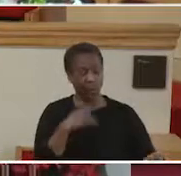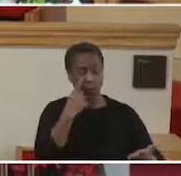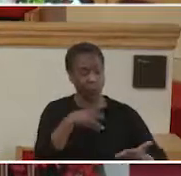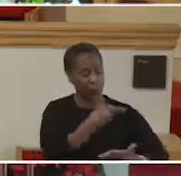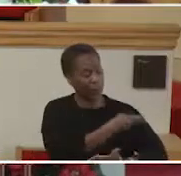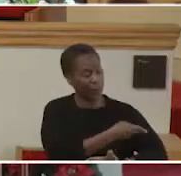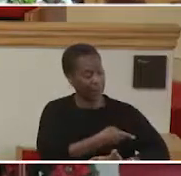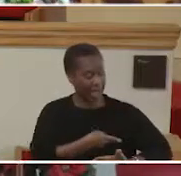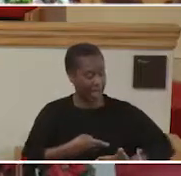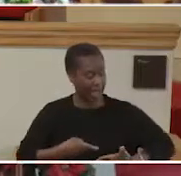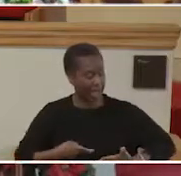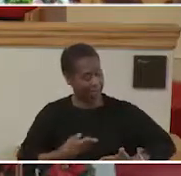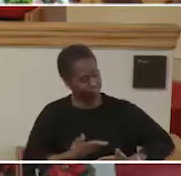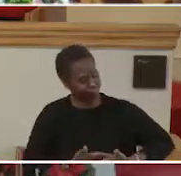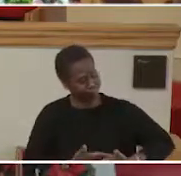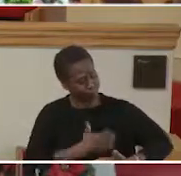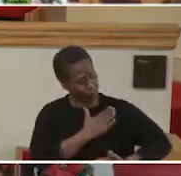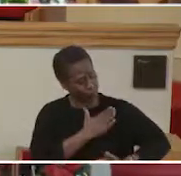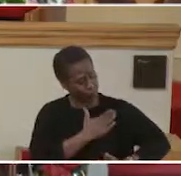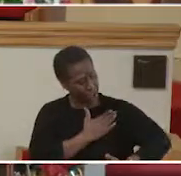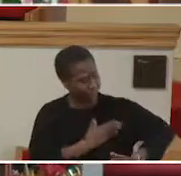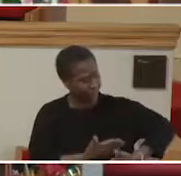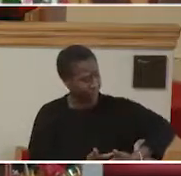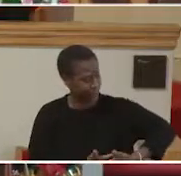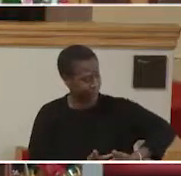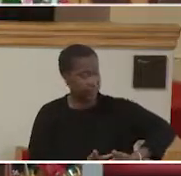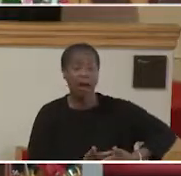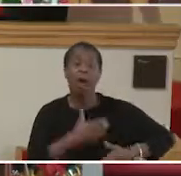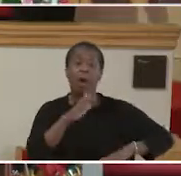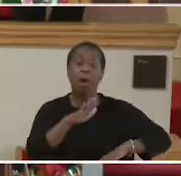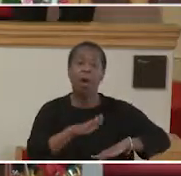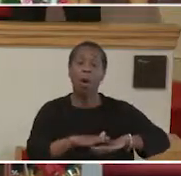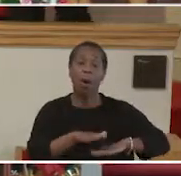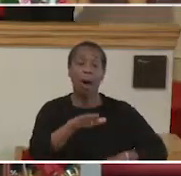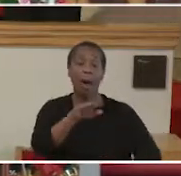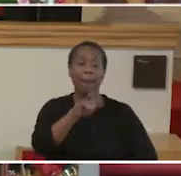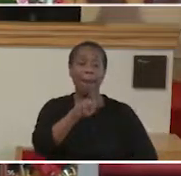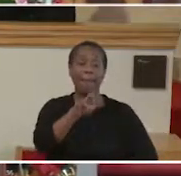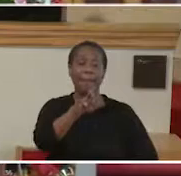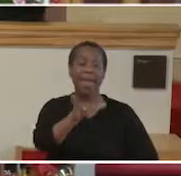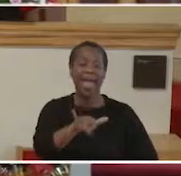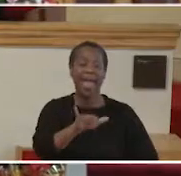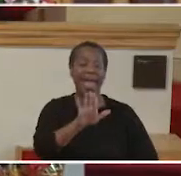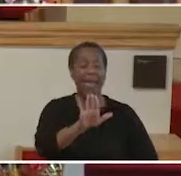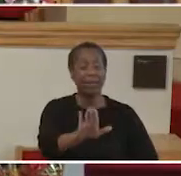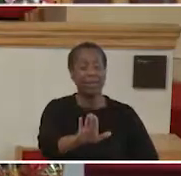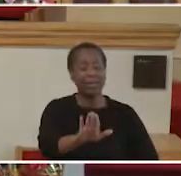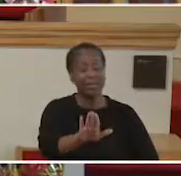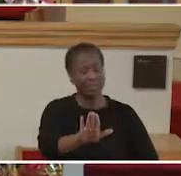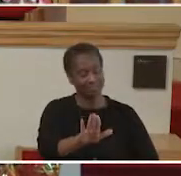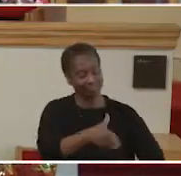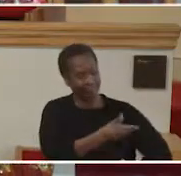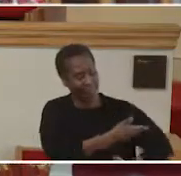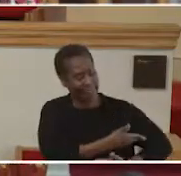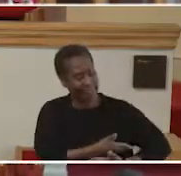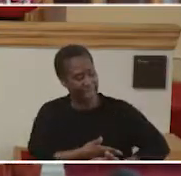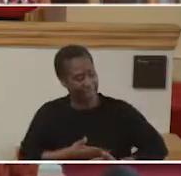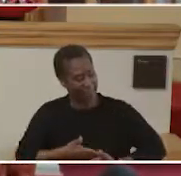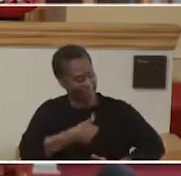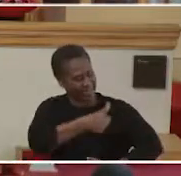to rest on Mary's lap is